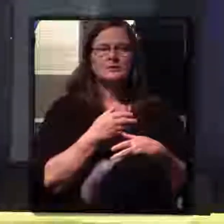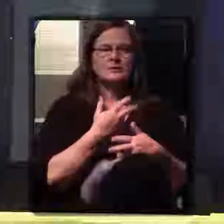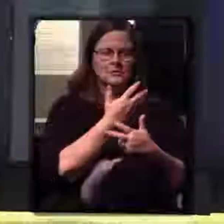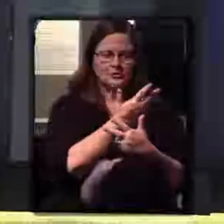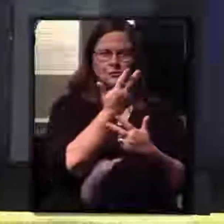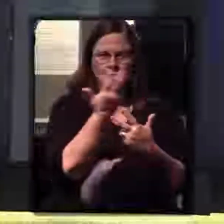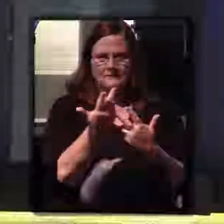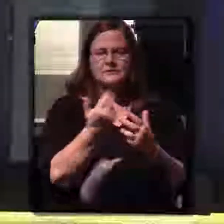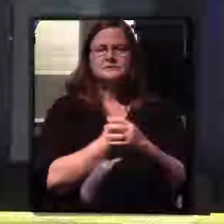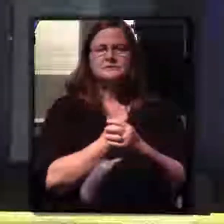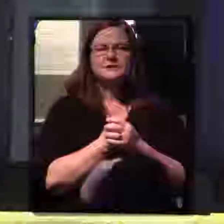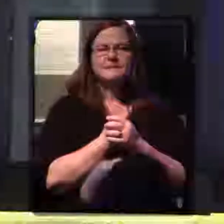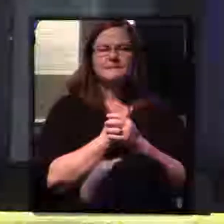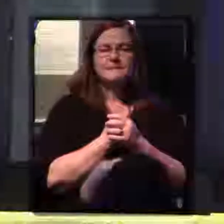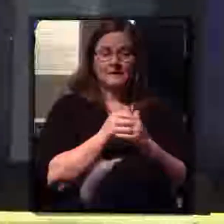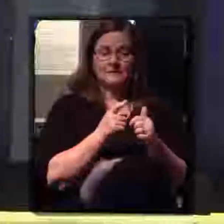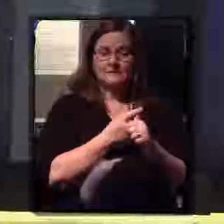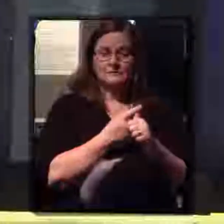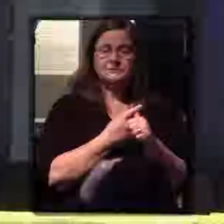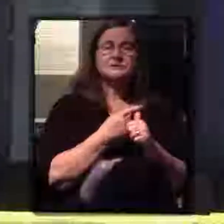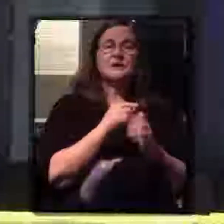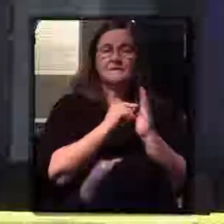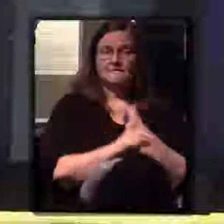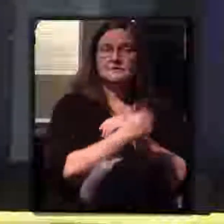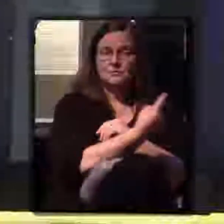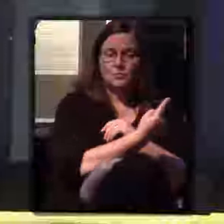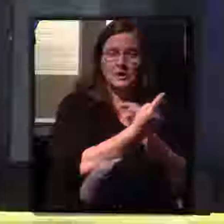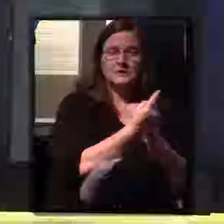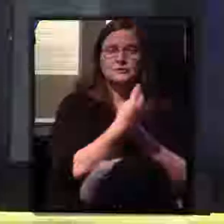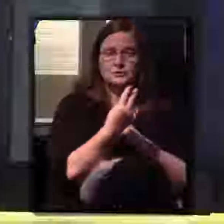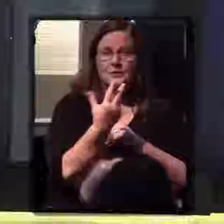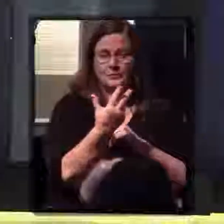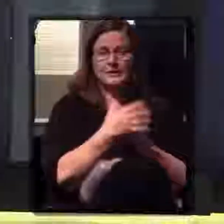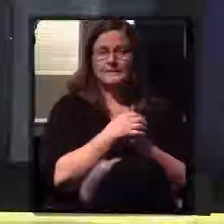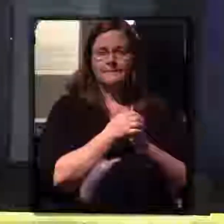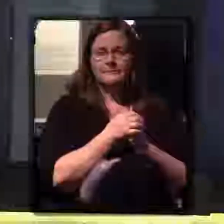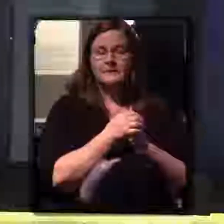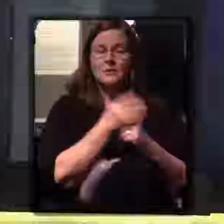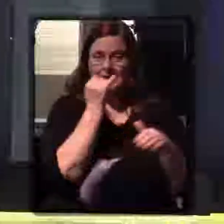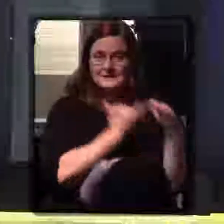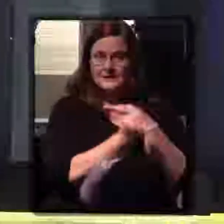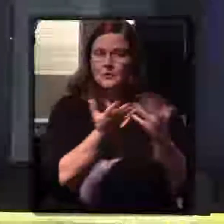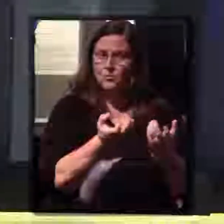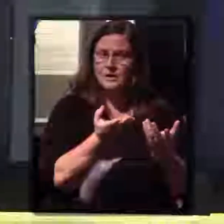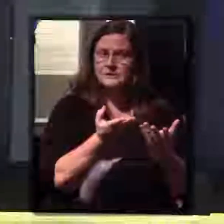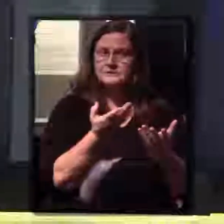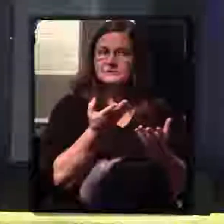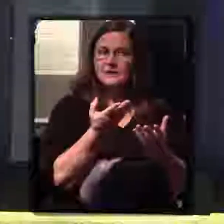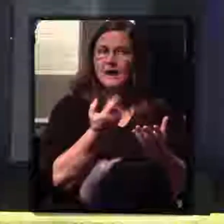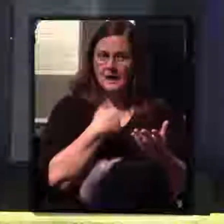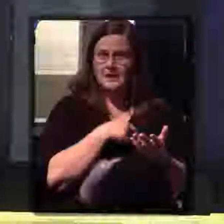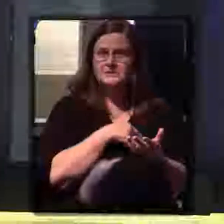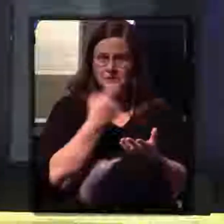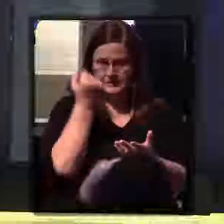three chunks of three verses. And the first one is verses 1 through 3. And so what Isaiah